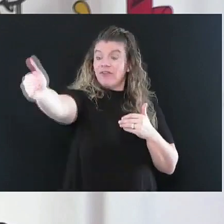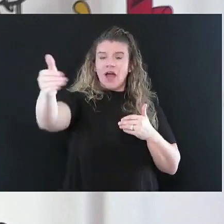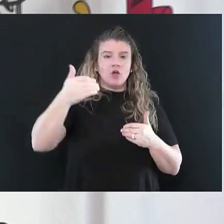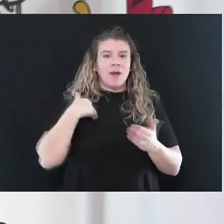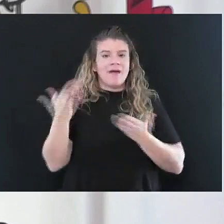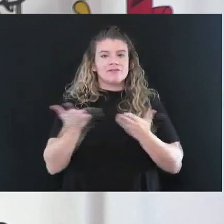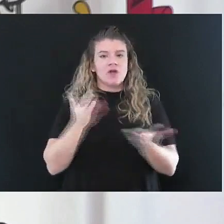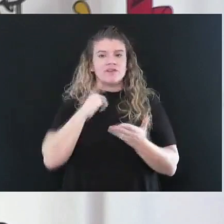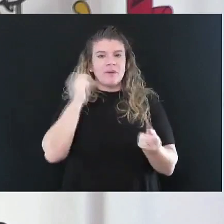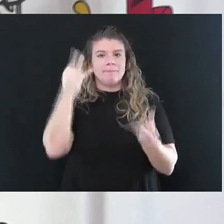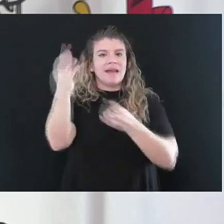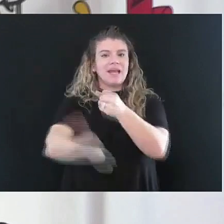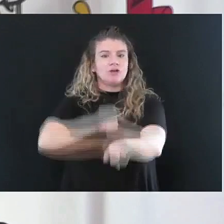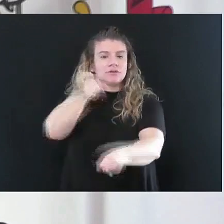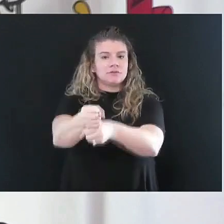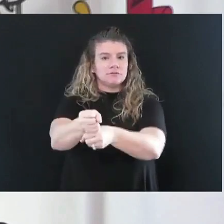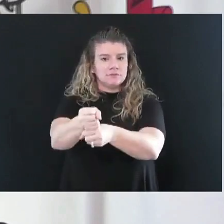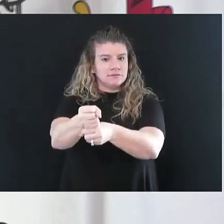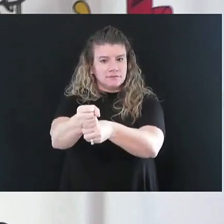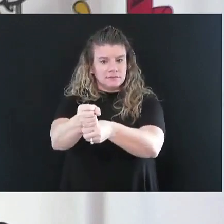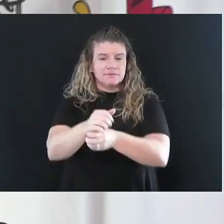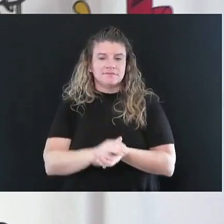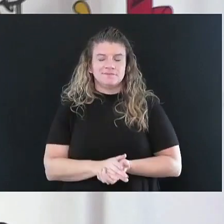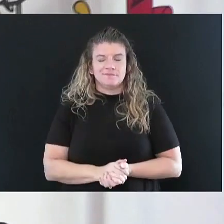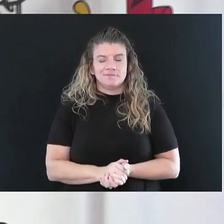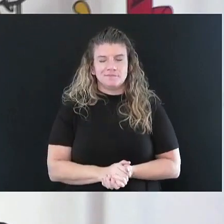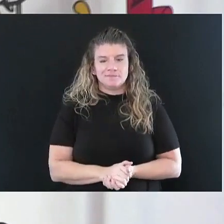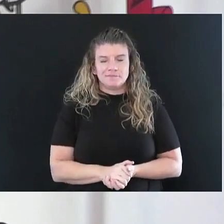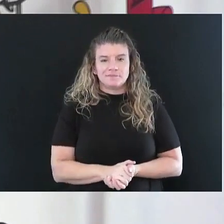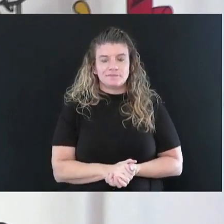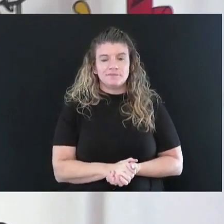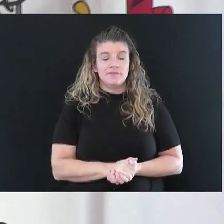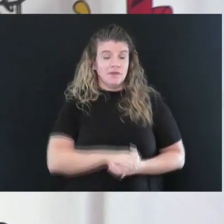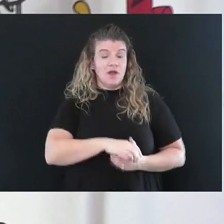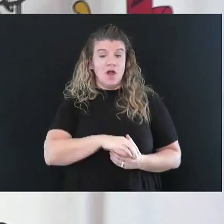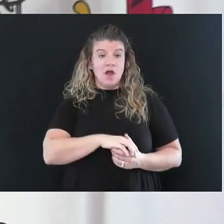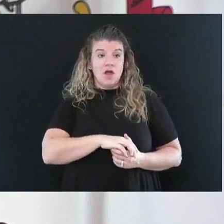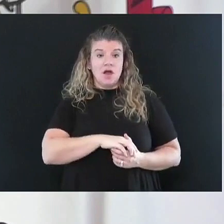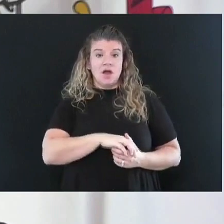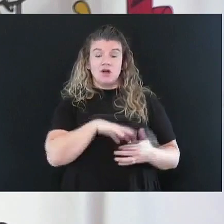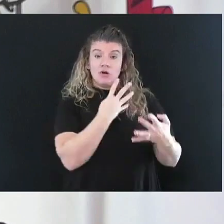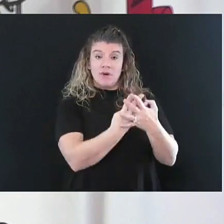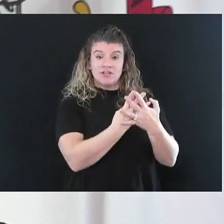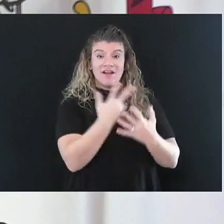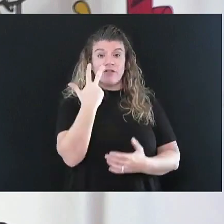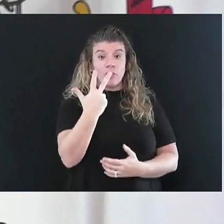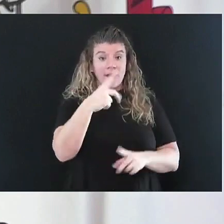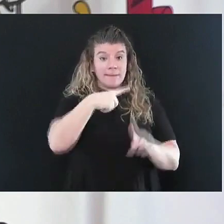multiple years, if not decades to come. Our corrections has 3 positive